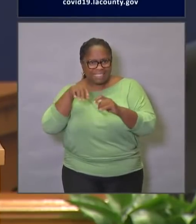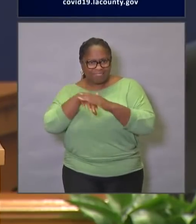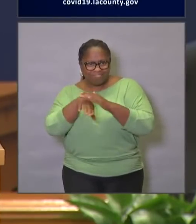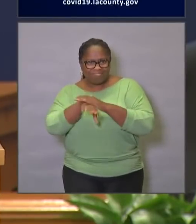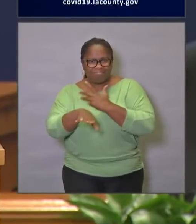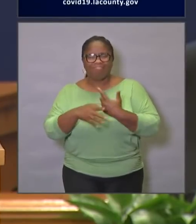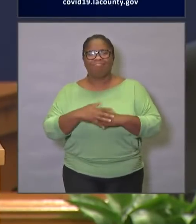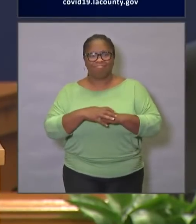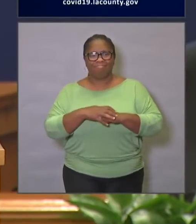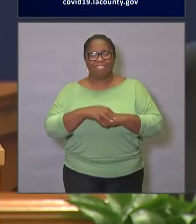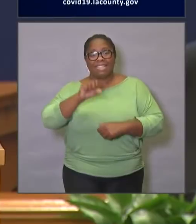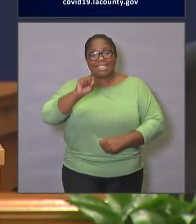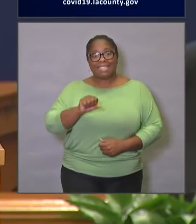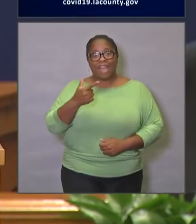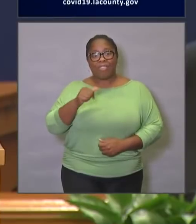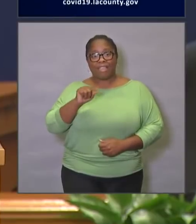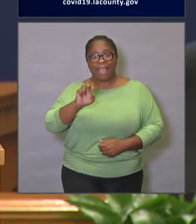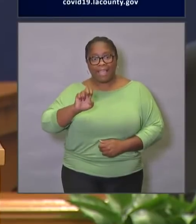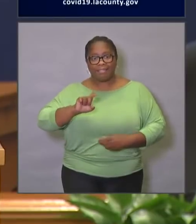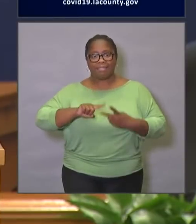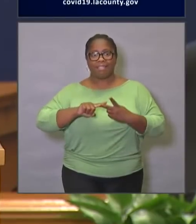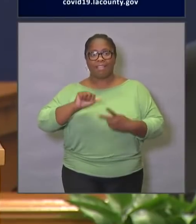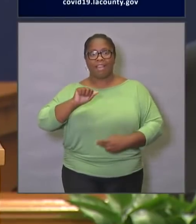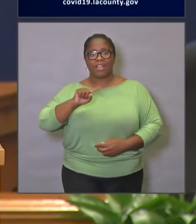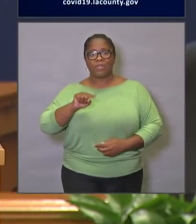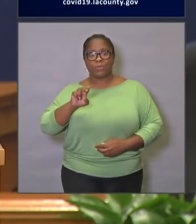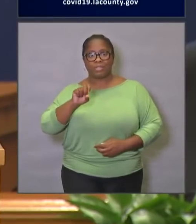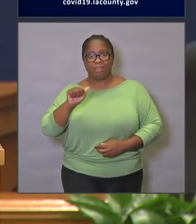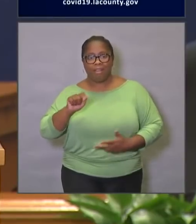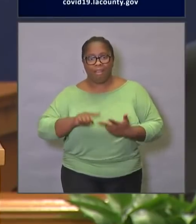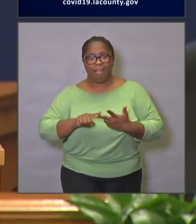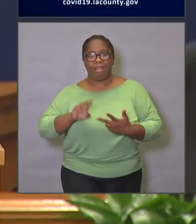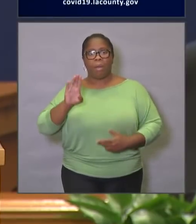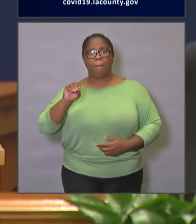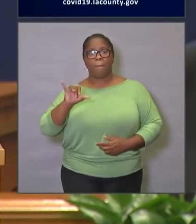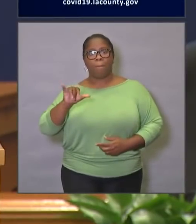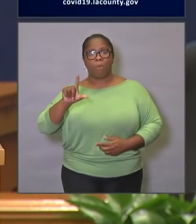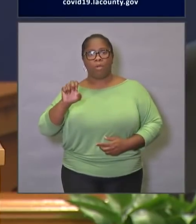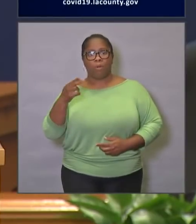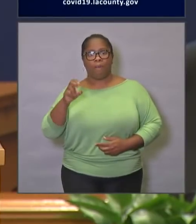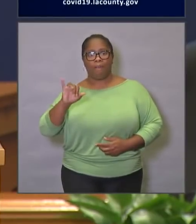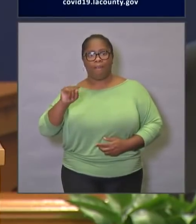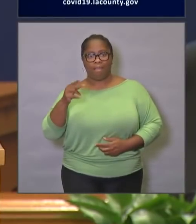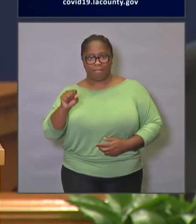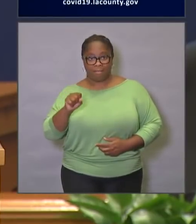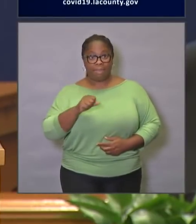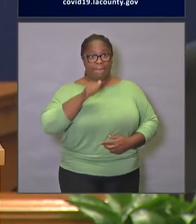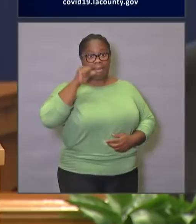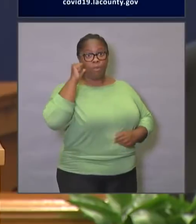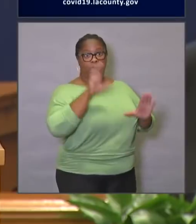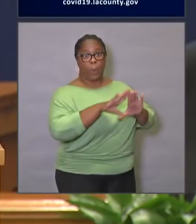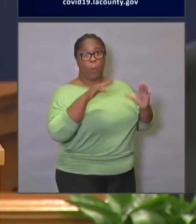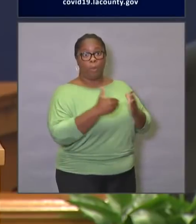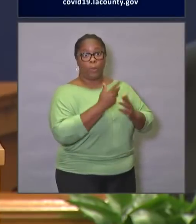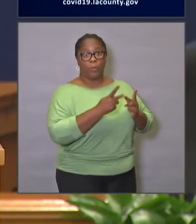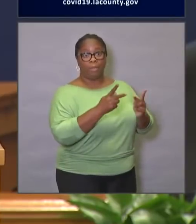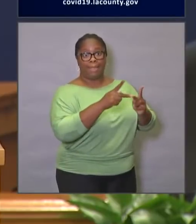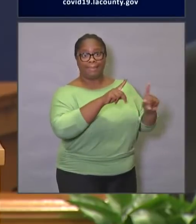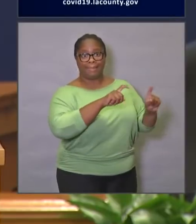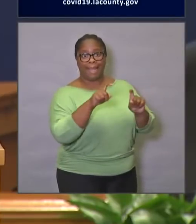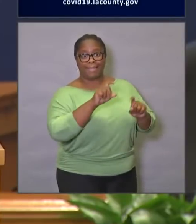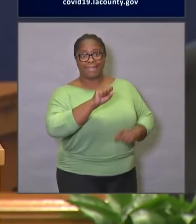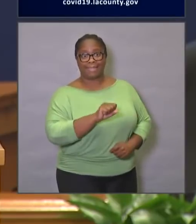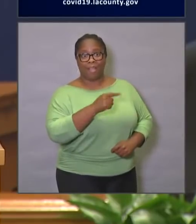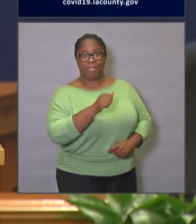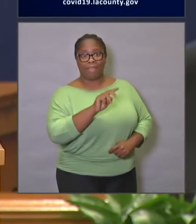Heights. On Monday, we opened a testing site in Southgate and yesterday in Montebello. Resources will continue to come online for